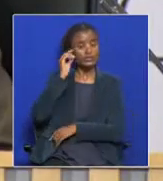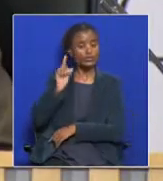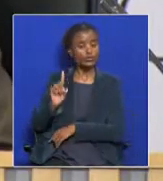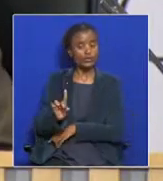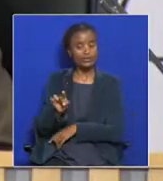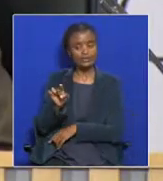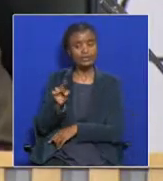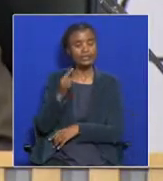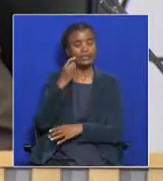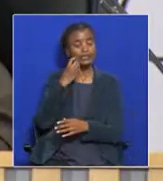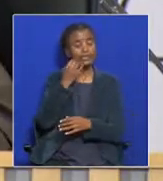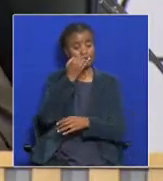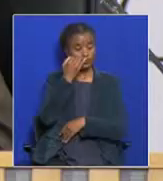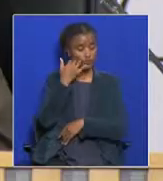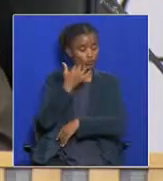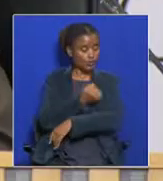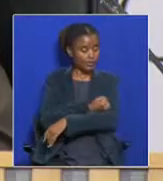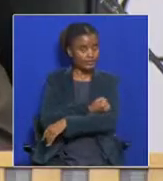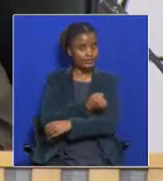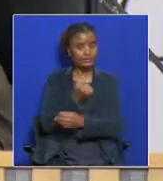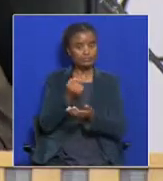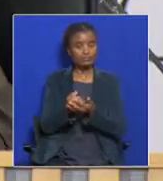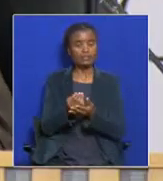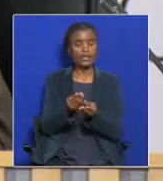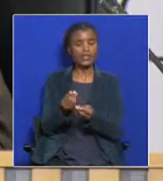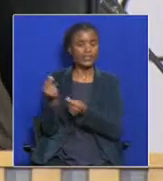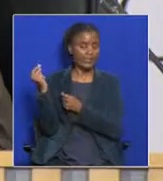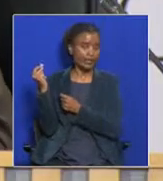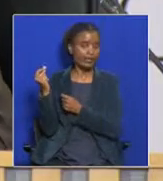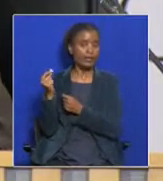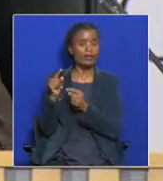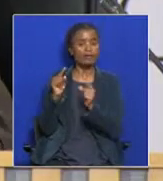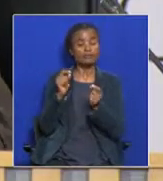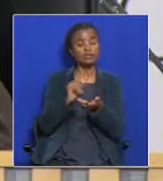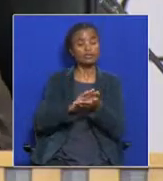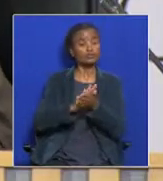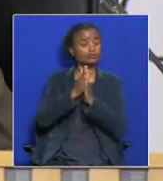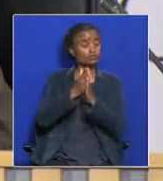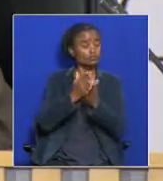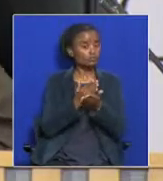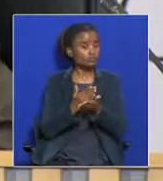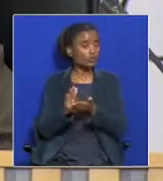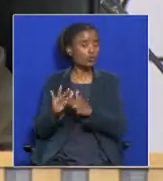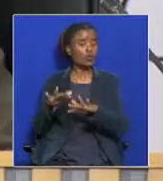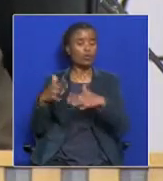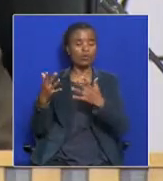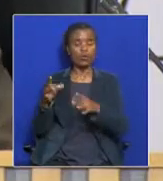be disposed of, to be analyzed, but to be taken away from our custody.